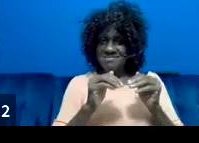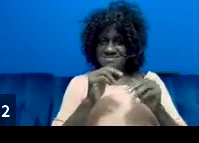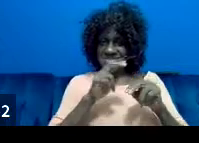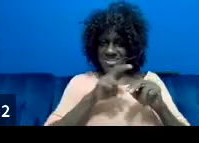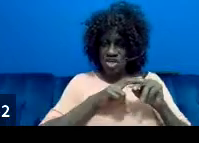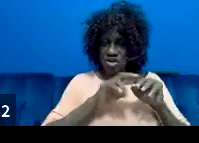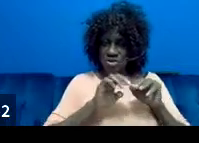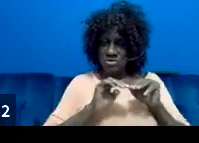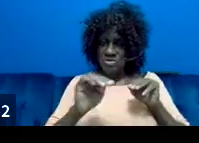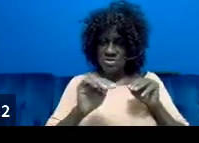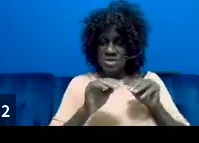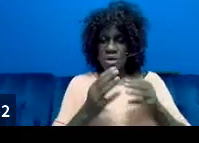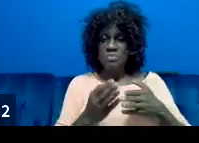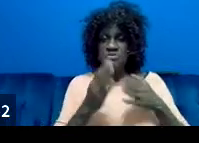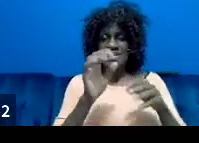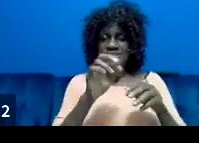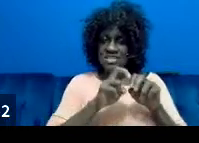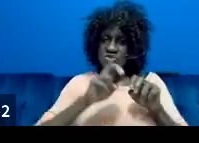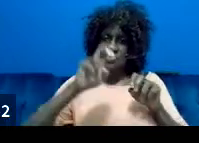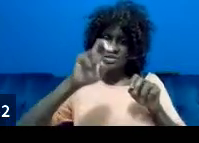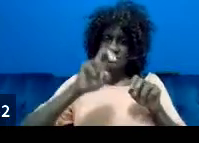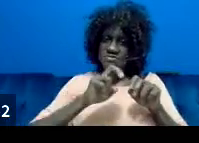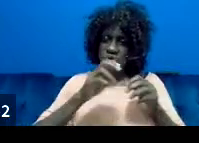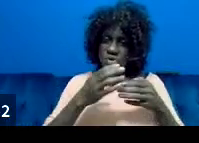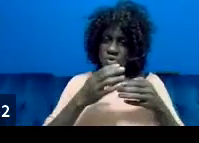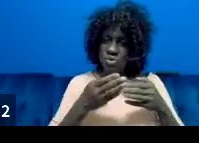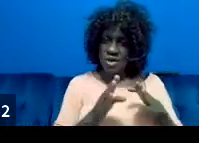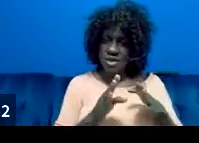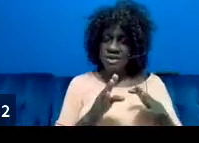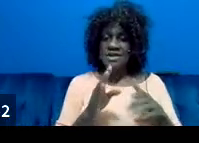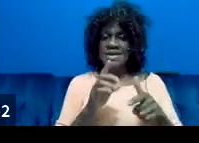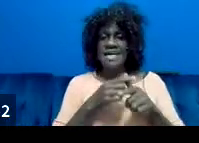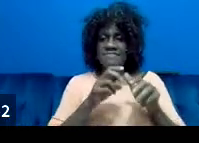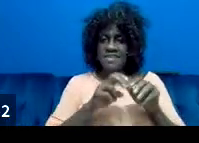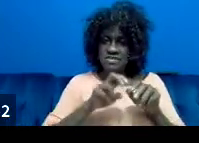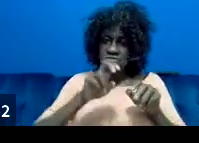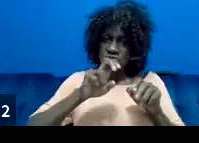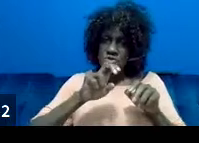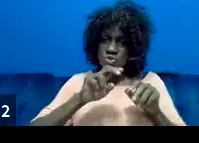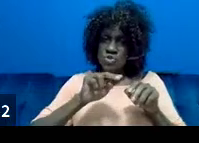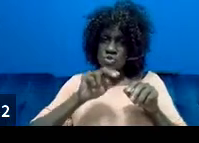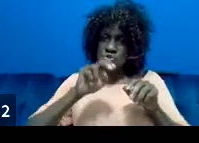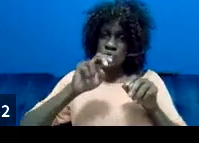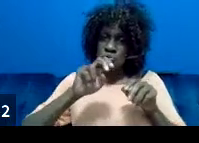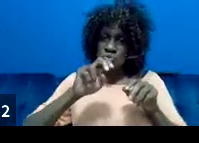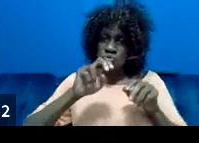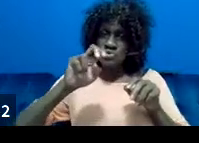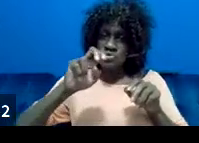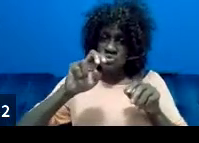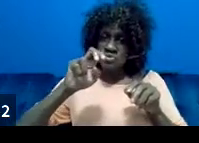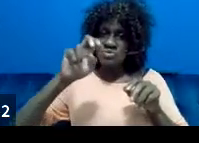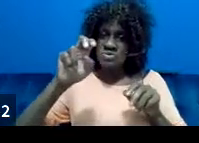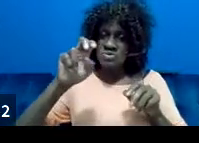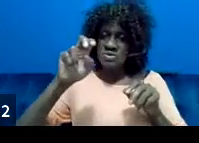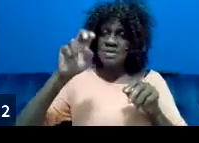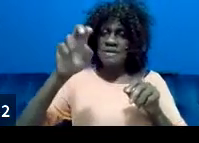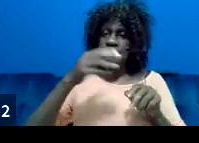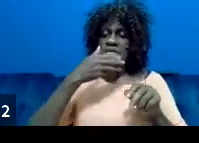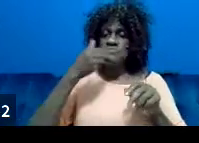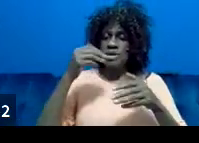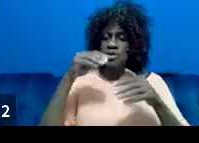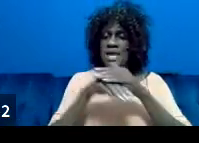so by providing this transfer platform and then scooting up the hill, you can see how that could facilitate greater access